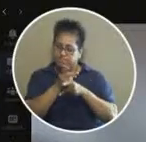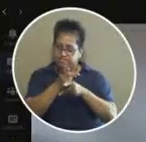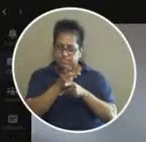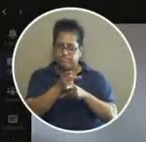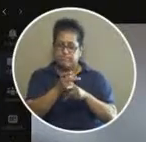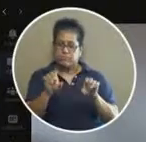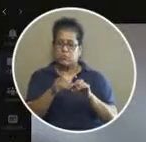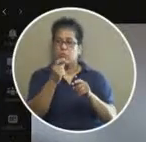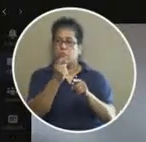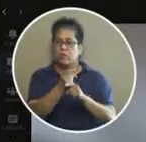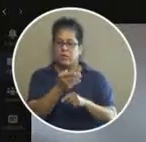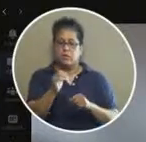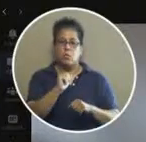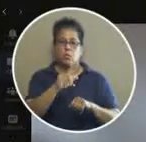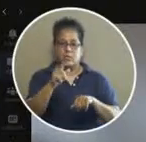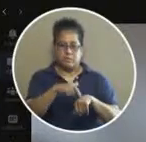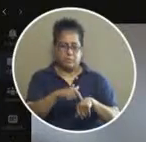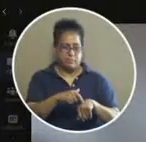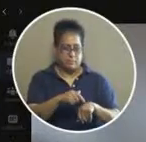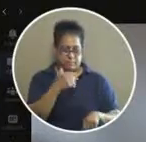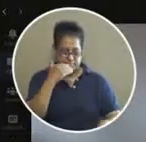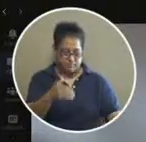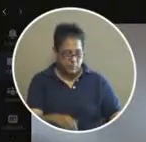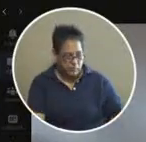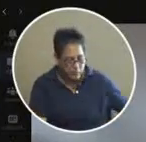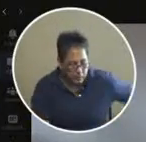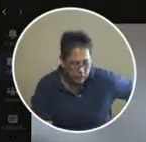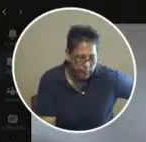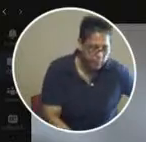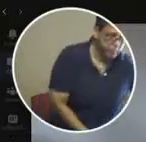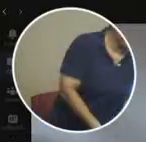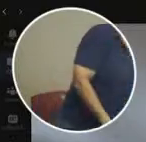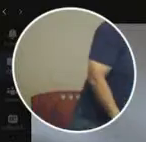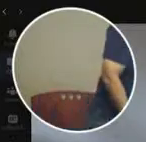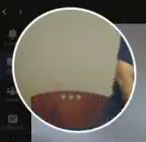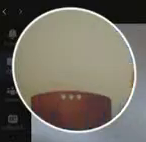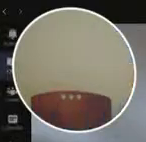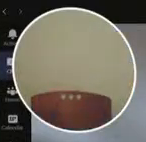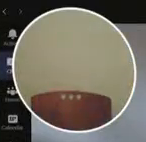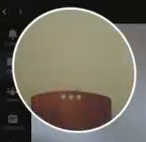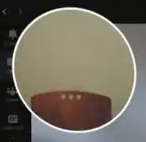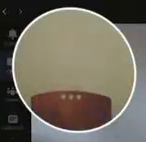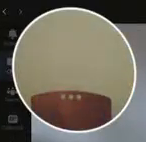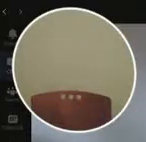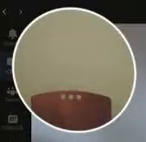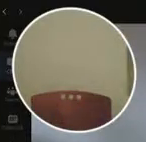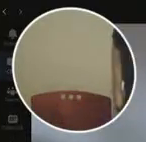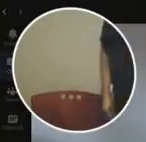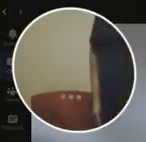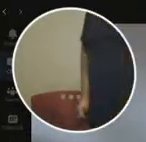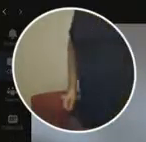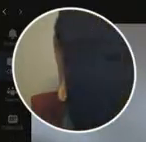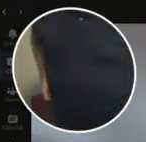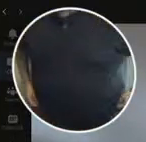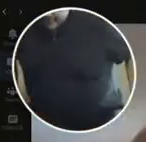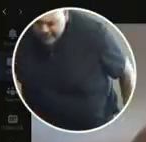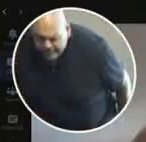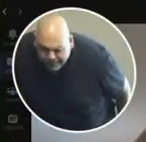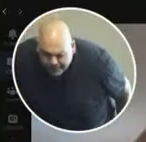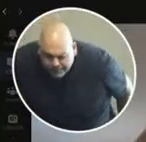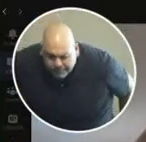doing the right things at all times. Thank you. Dr. Ocaranza, do you want to comment?